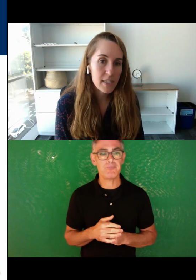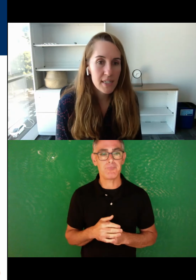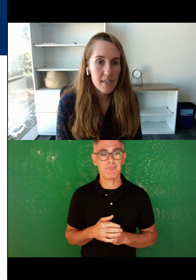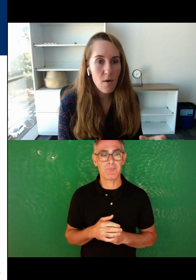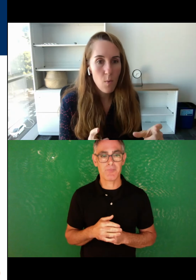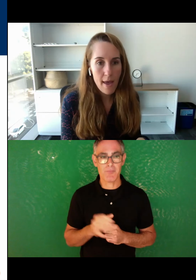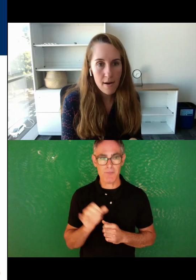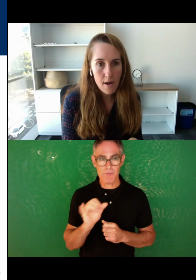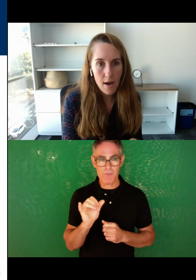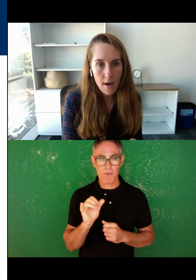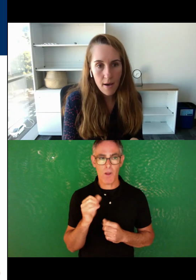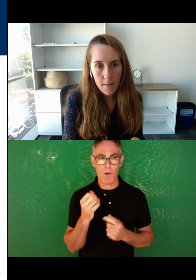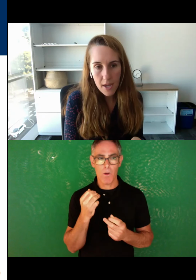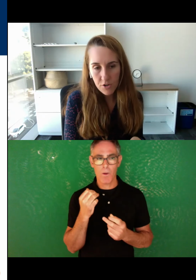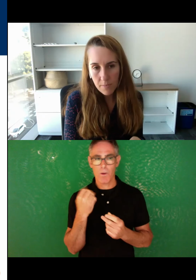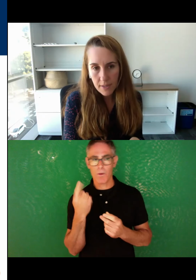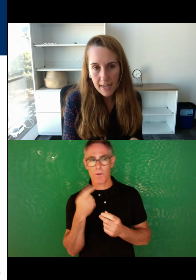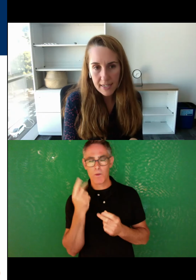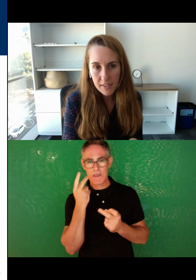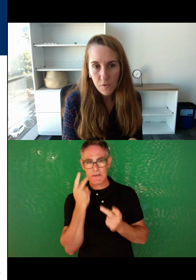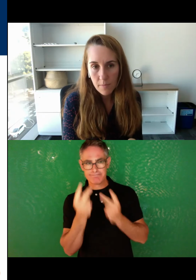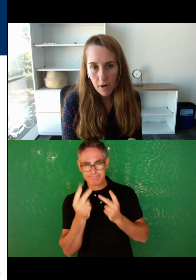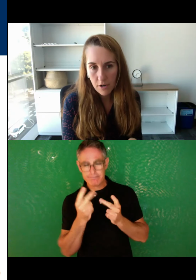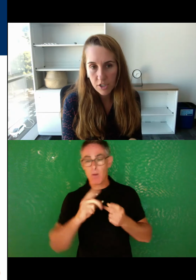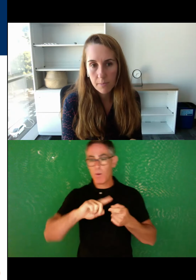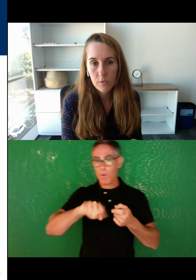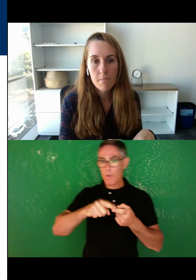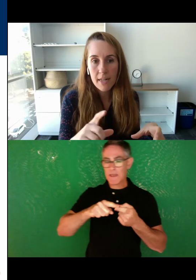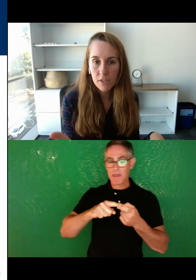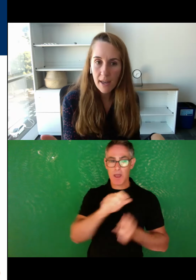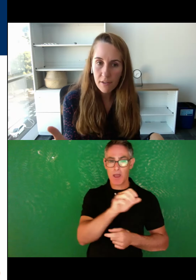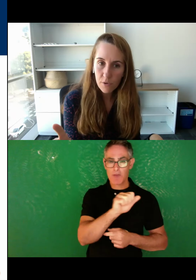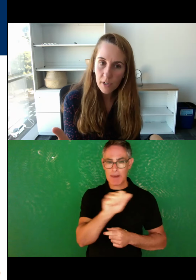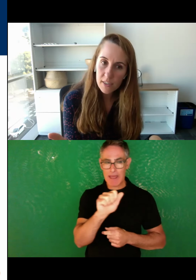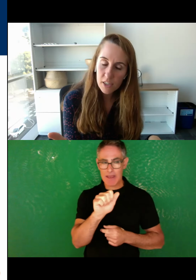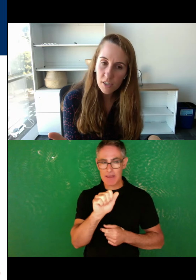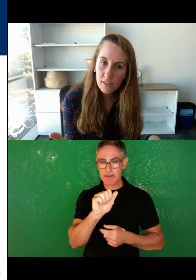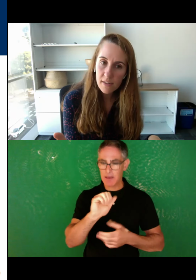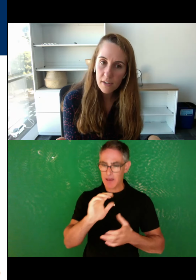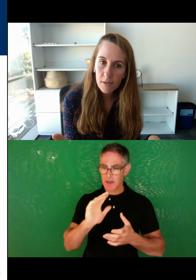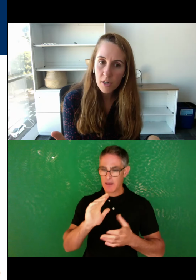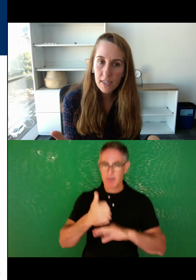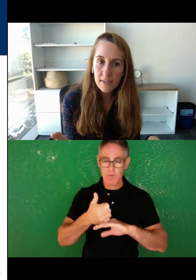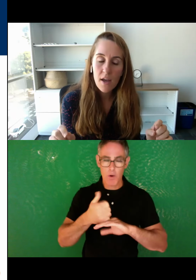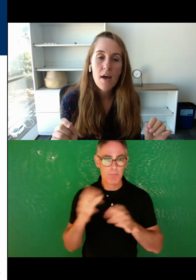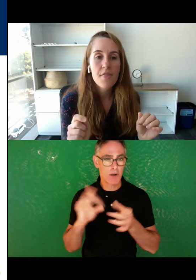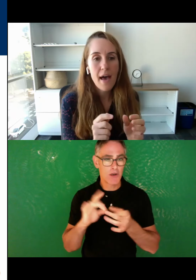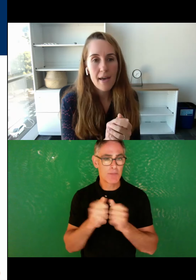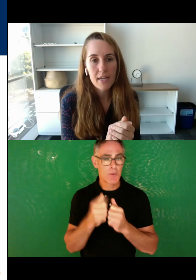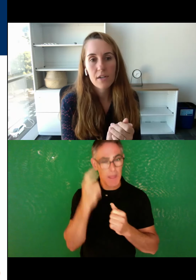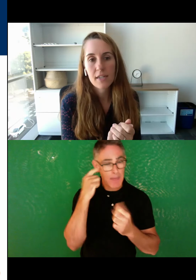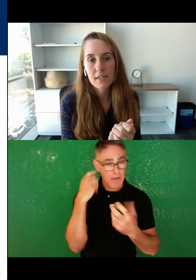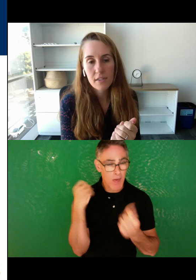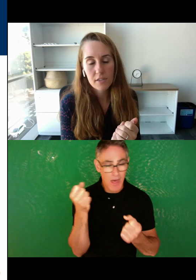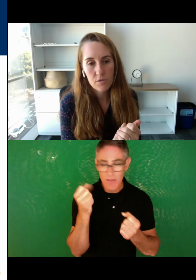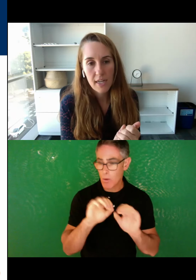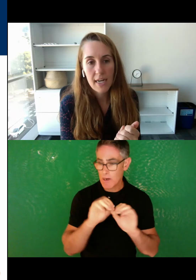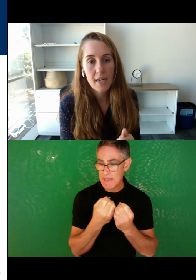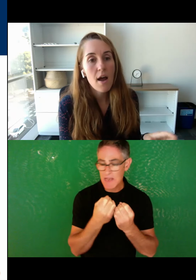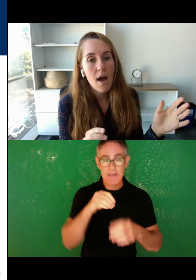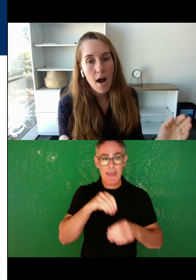Additionally, we see that when AAAs form partnerships with mental health organizations in their communities, that